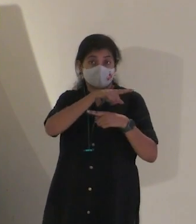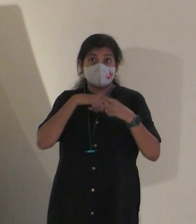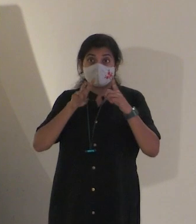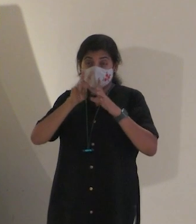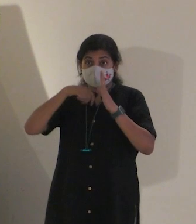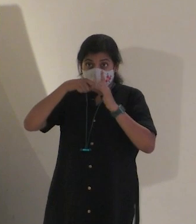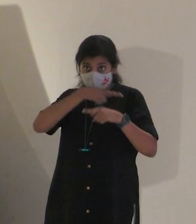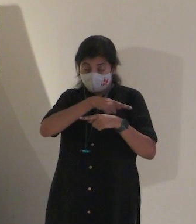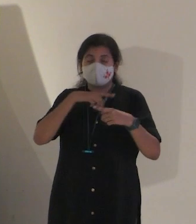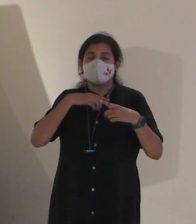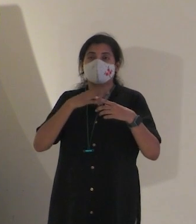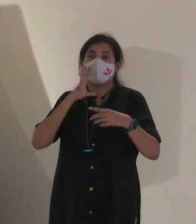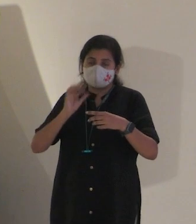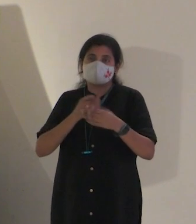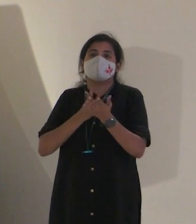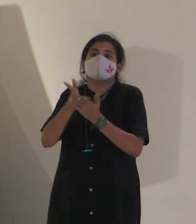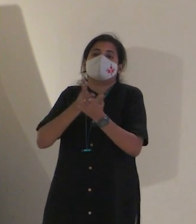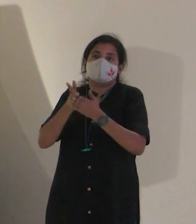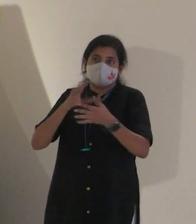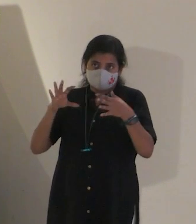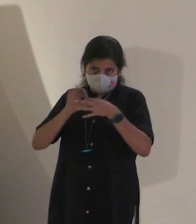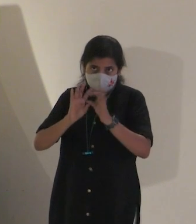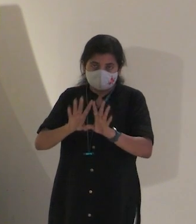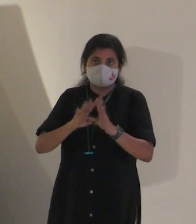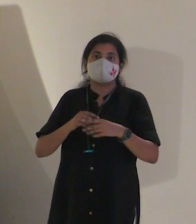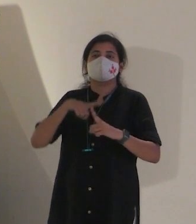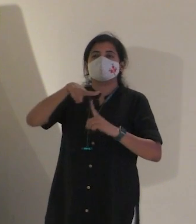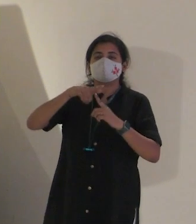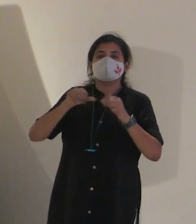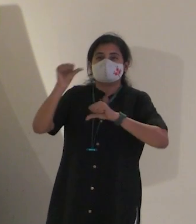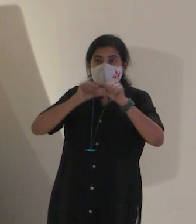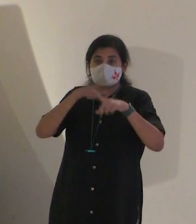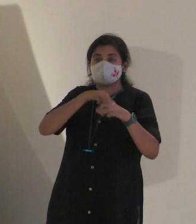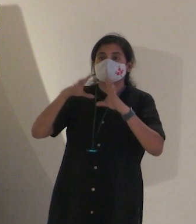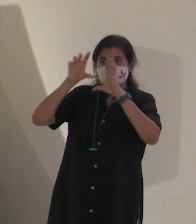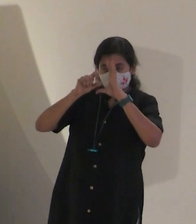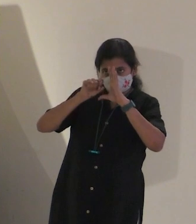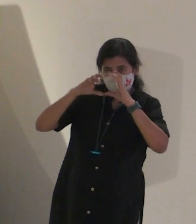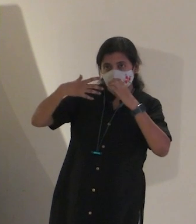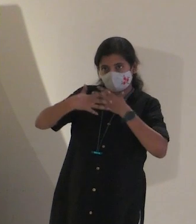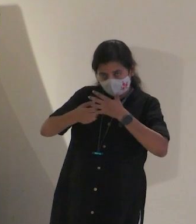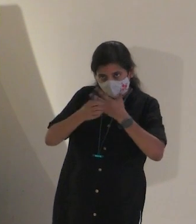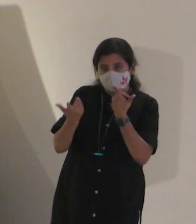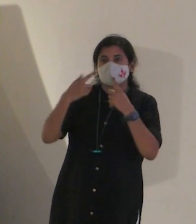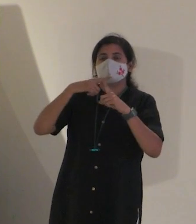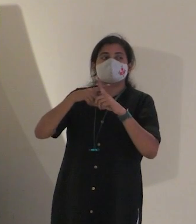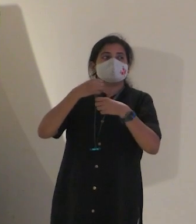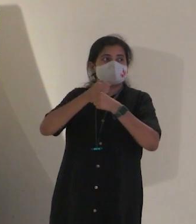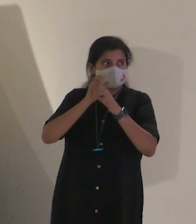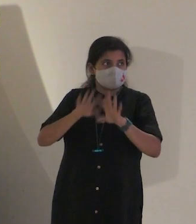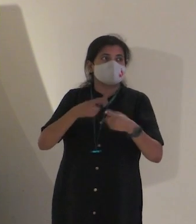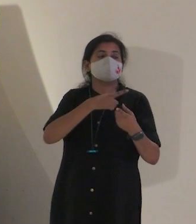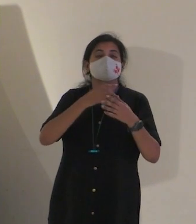villages. Two social scientists captured it, created a database, and they gave it to us to